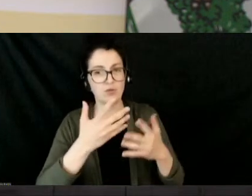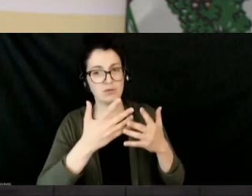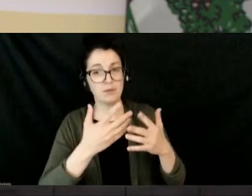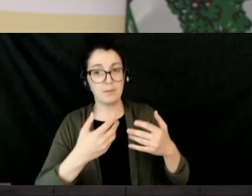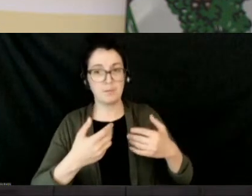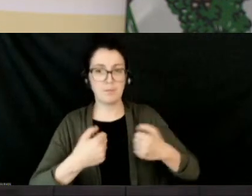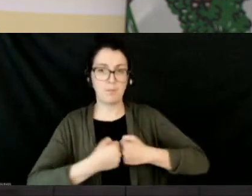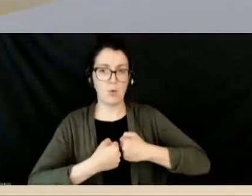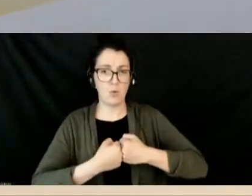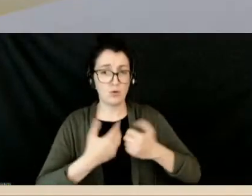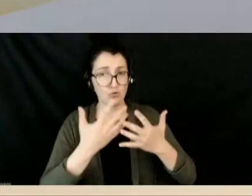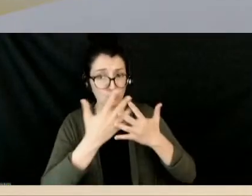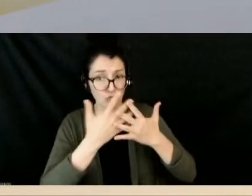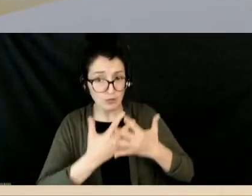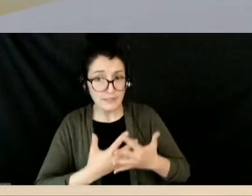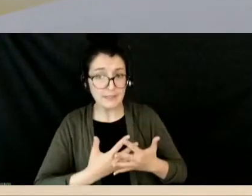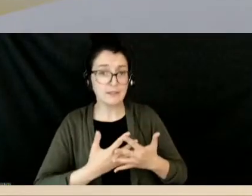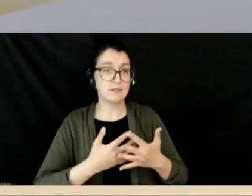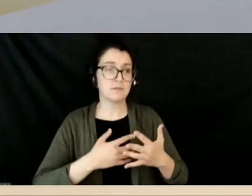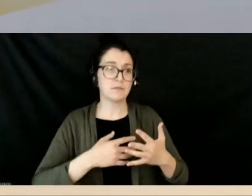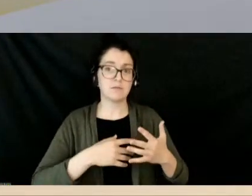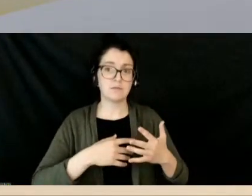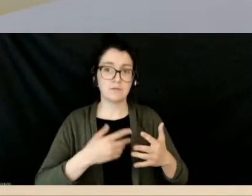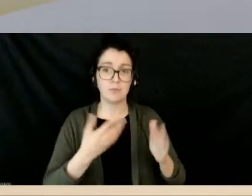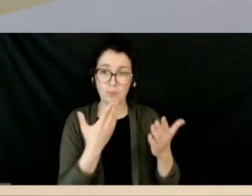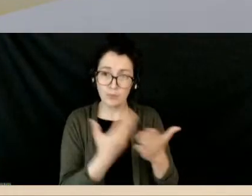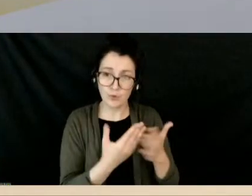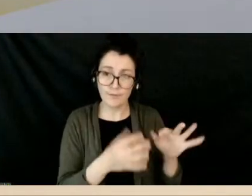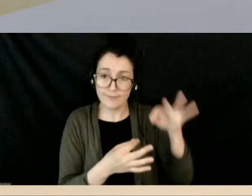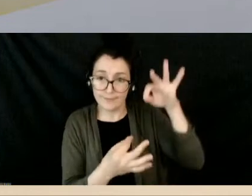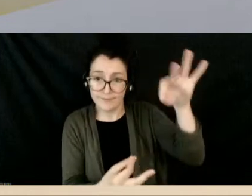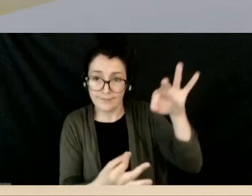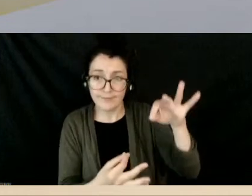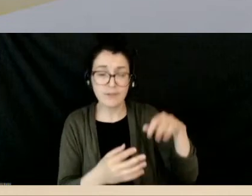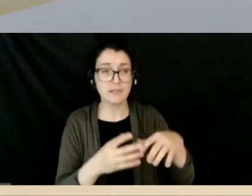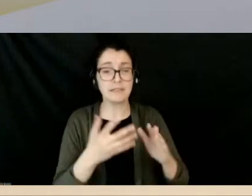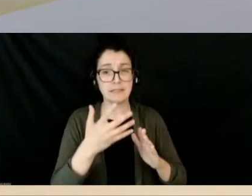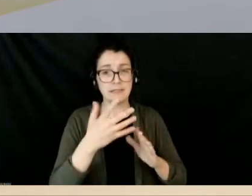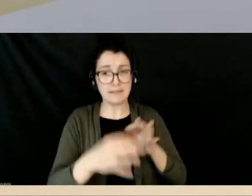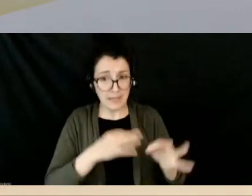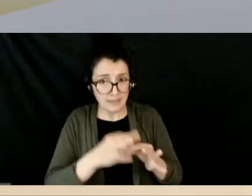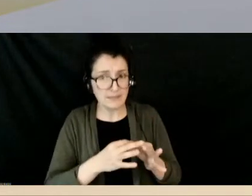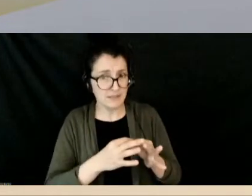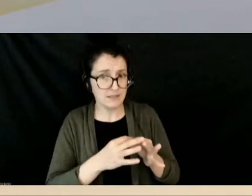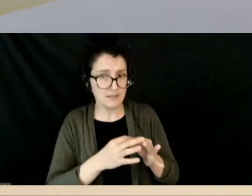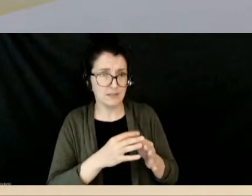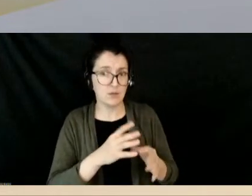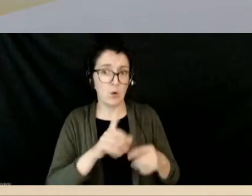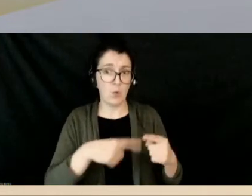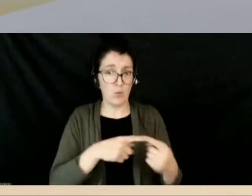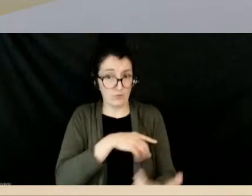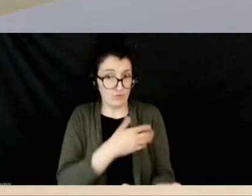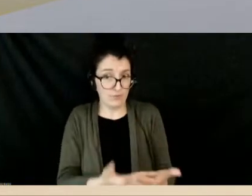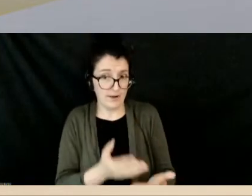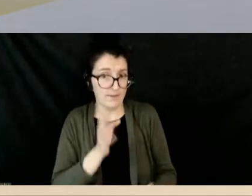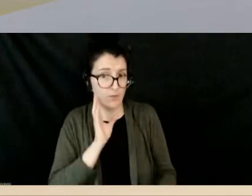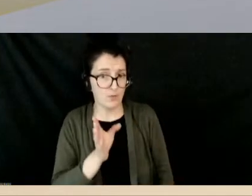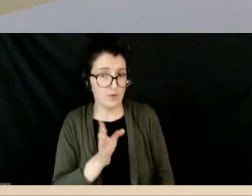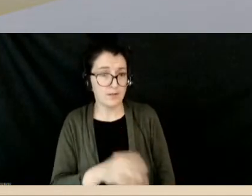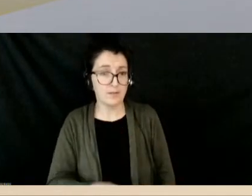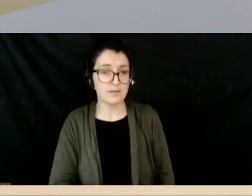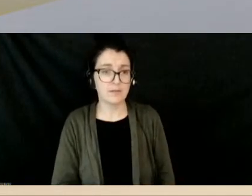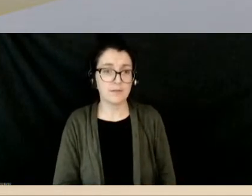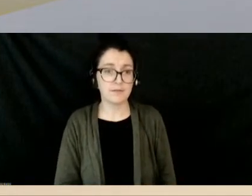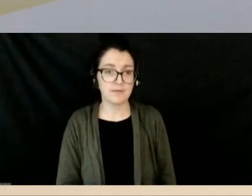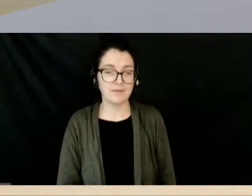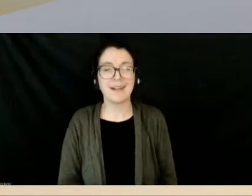testing, proof of vaccination. That'll all be part of the parcel when you arrive to PEI. Louise, we're certainly working out some of the